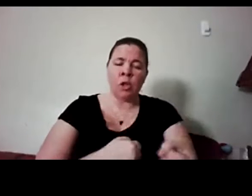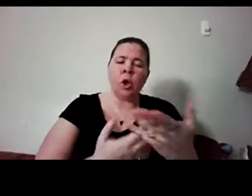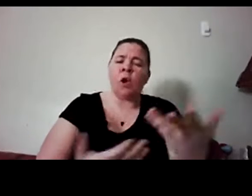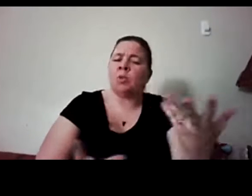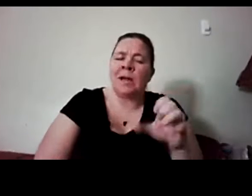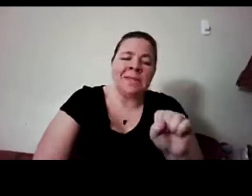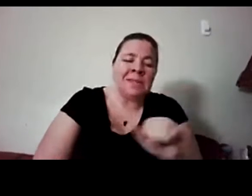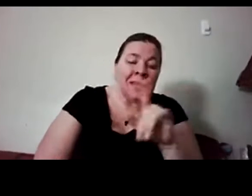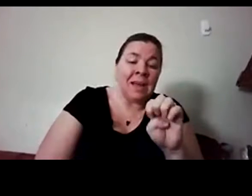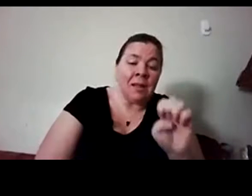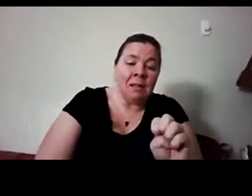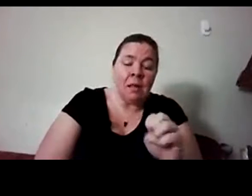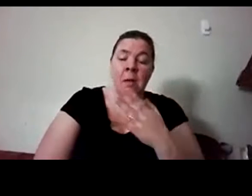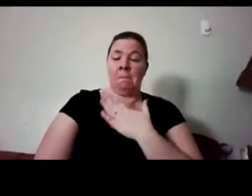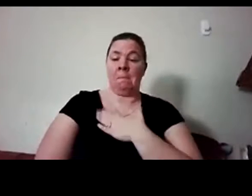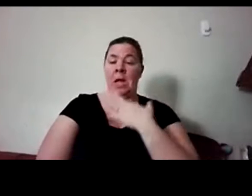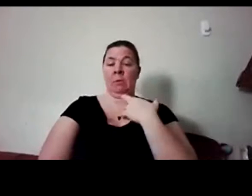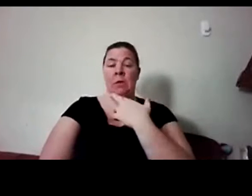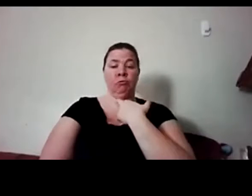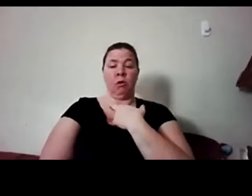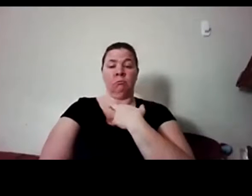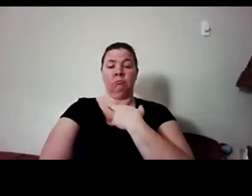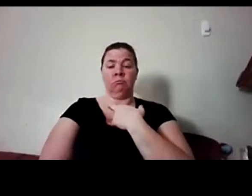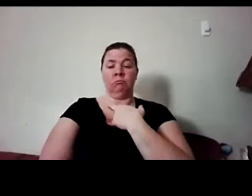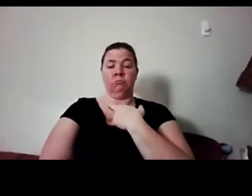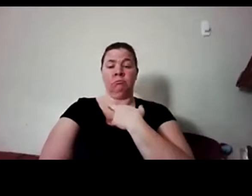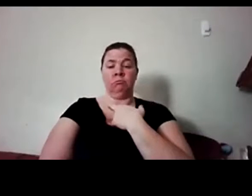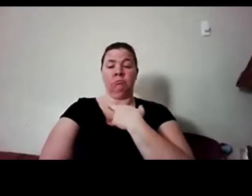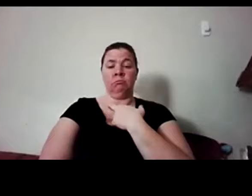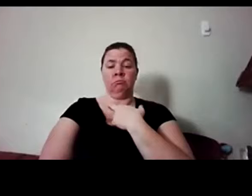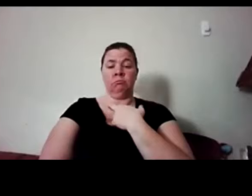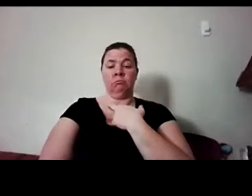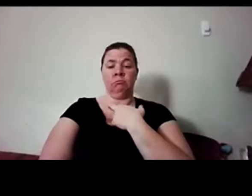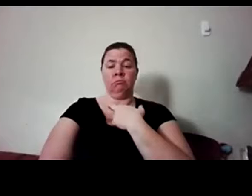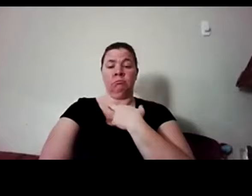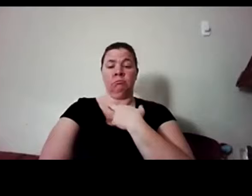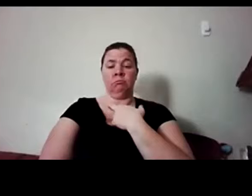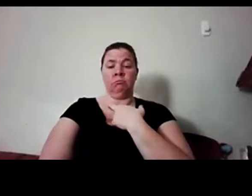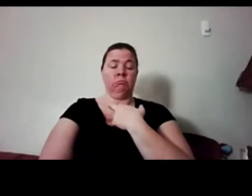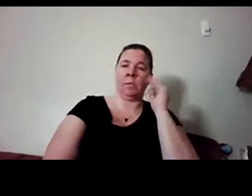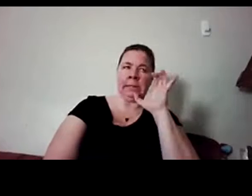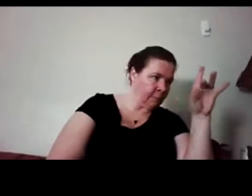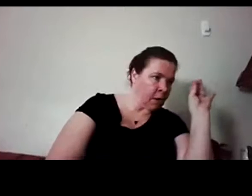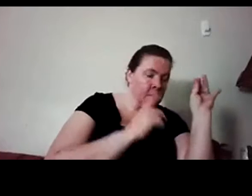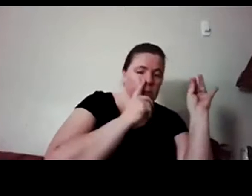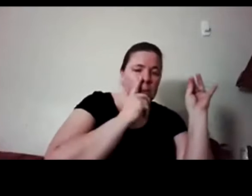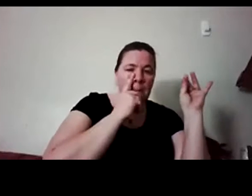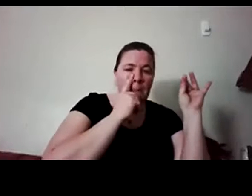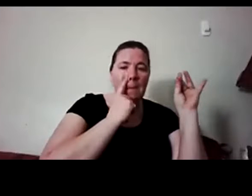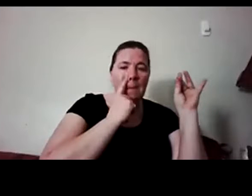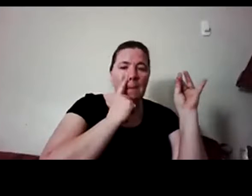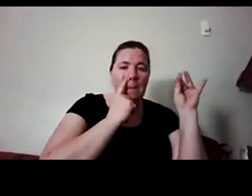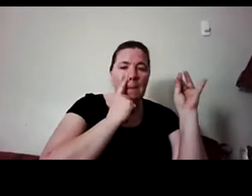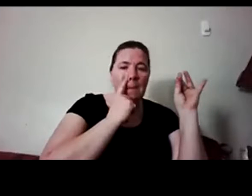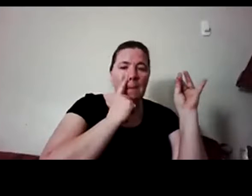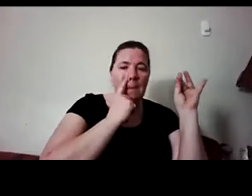My restaurant, on the other hand, people need to leave their homes deliberately to go there. People need to know